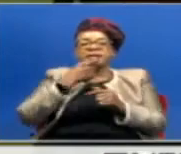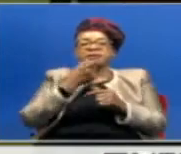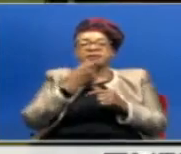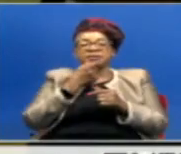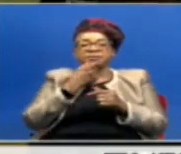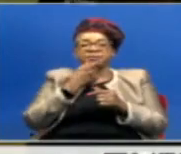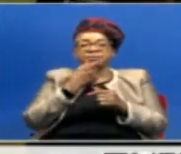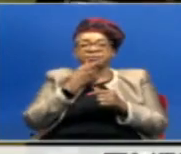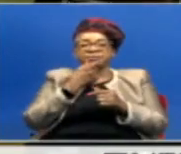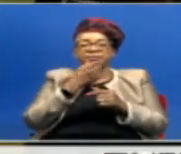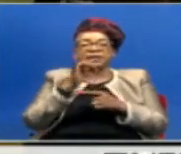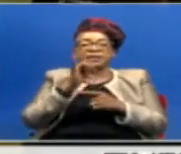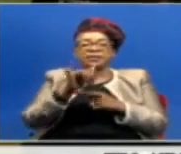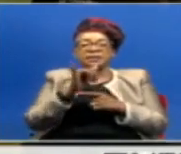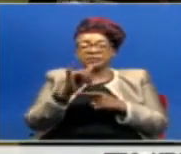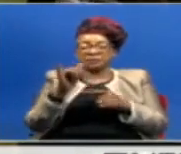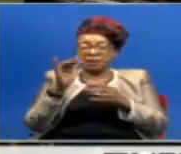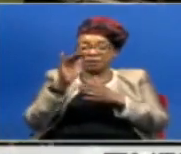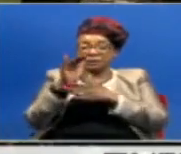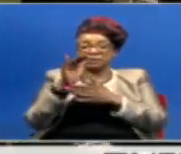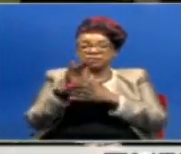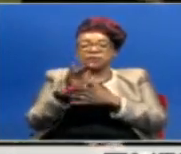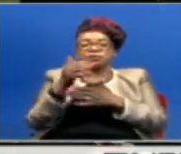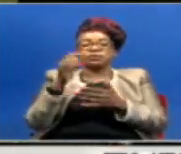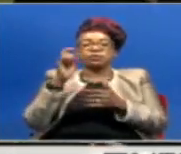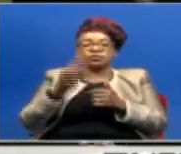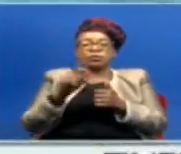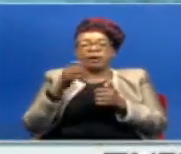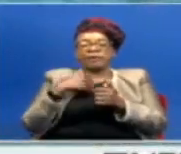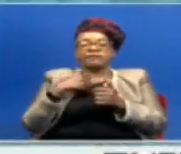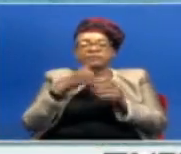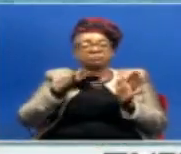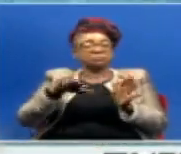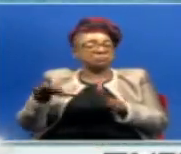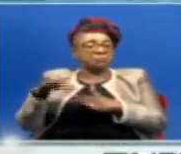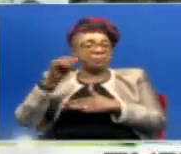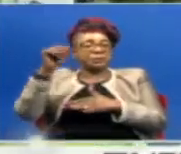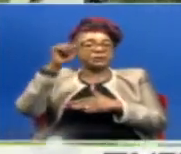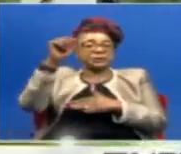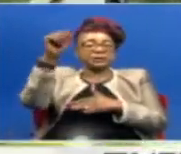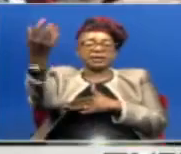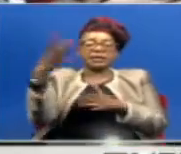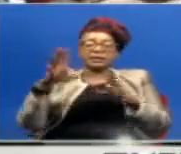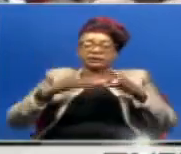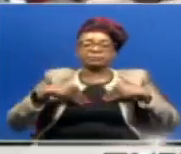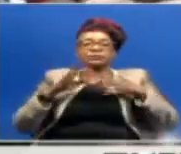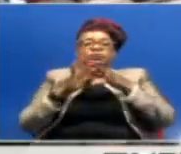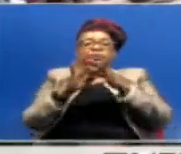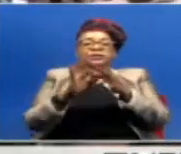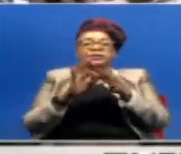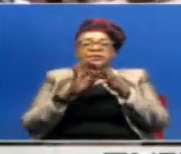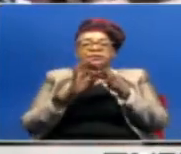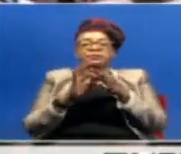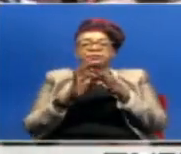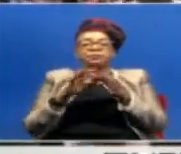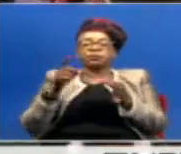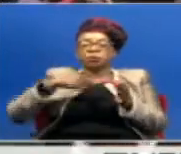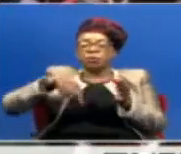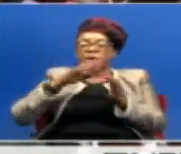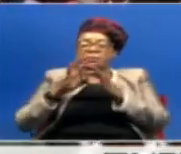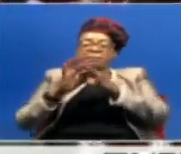Nyanza residents to raise above political divisions and embrace unity. Tutaunganisha wananchi wote wa